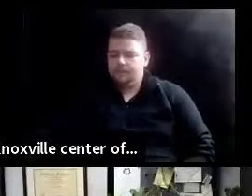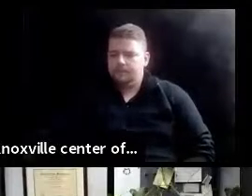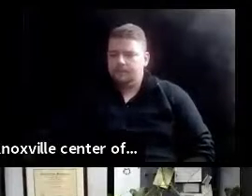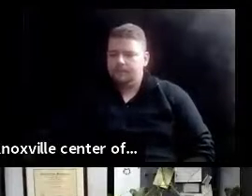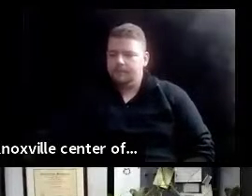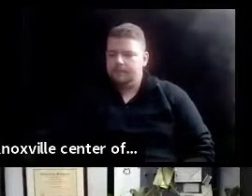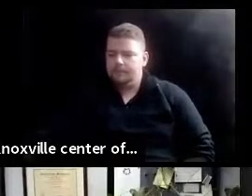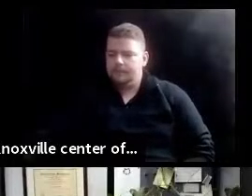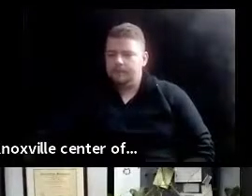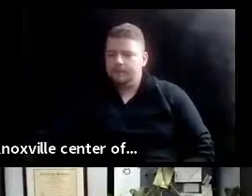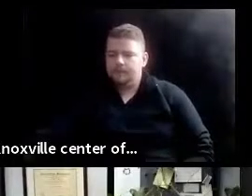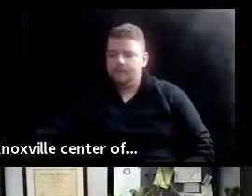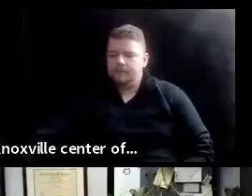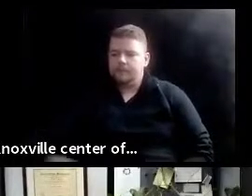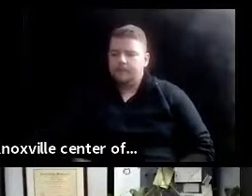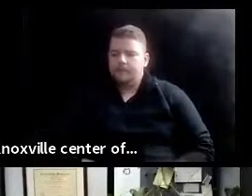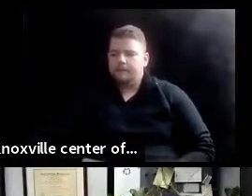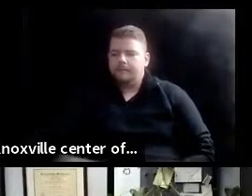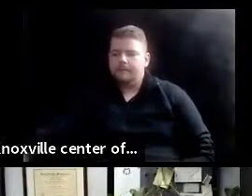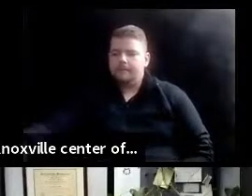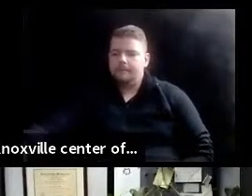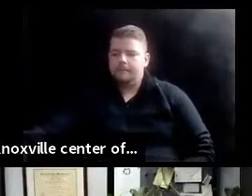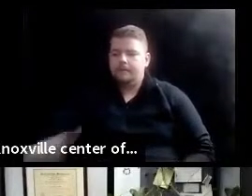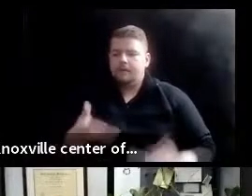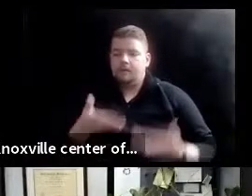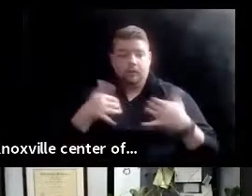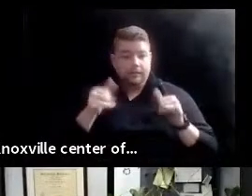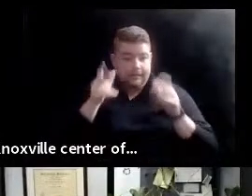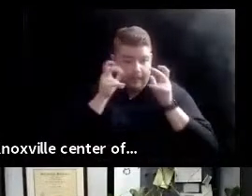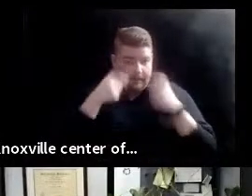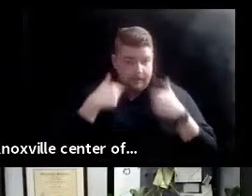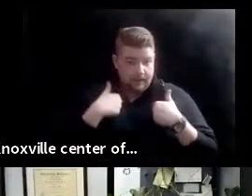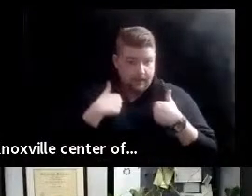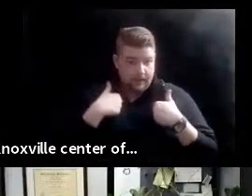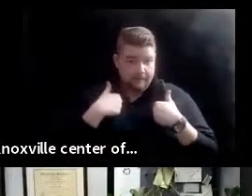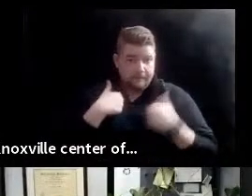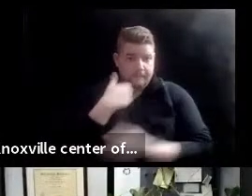Thank you. So can you still hear me?